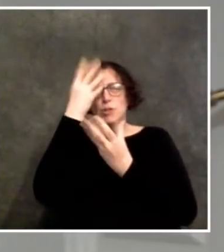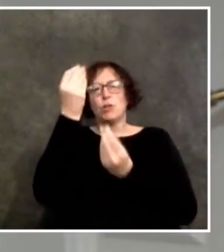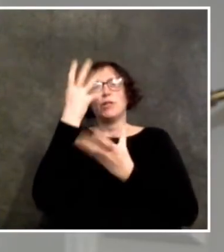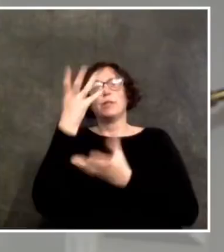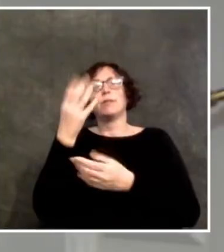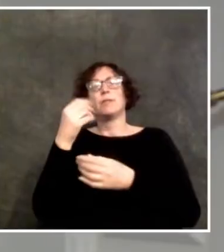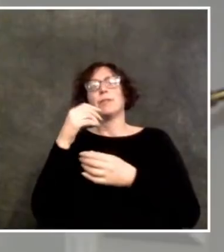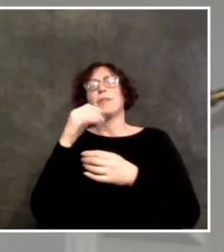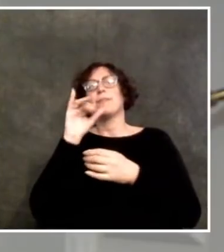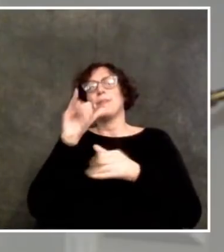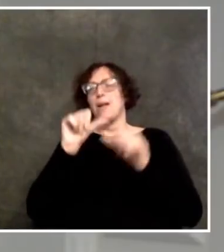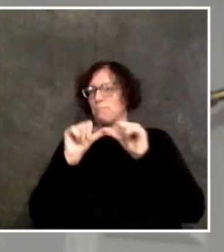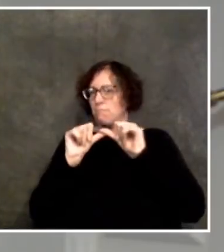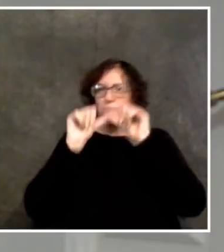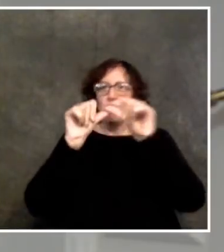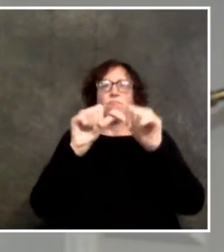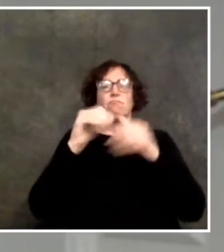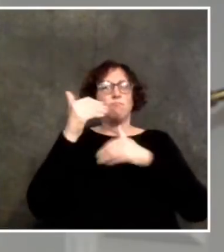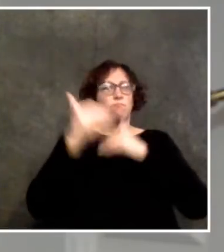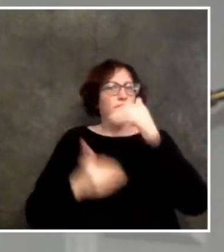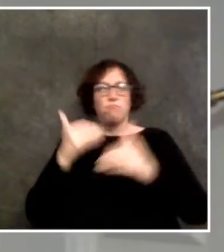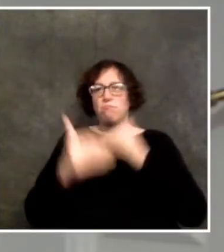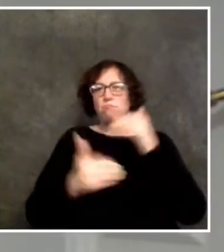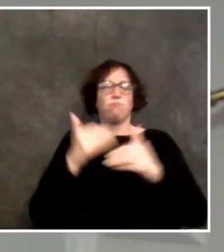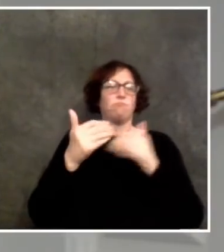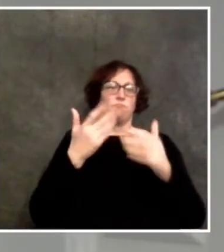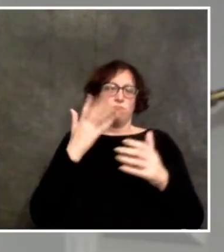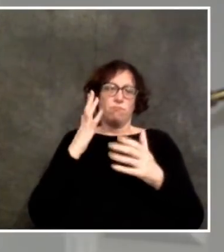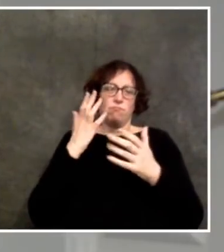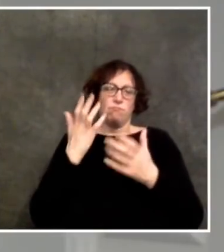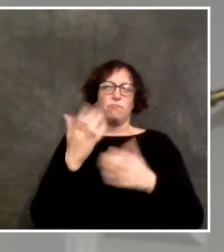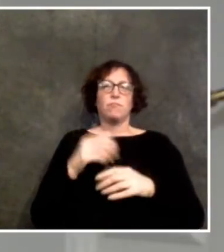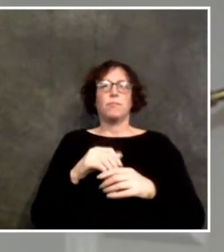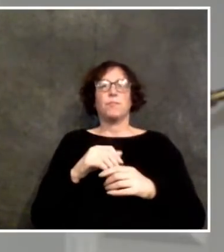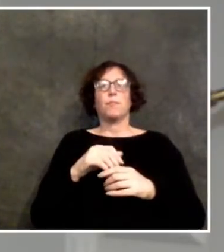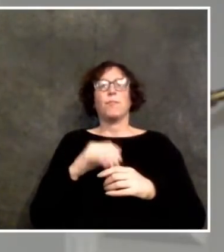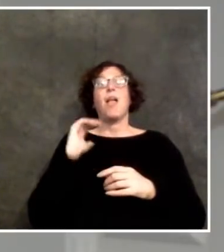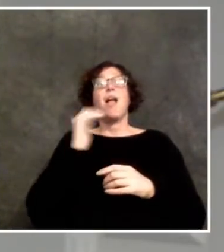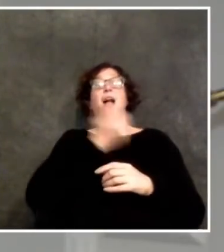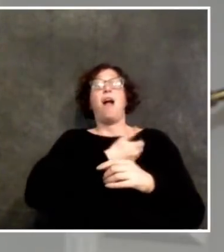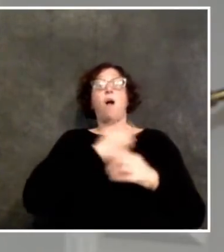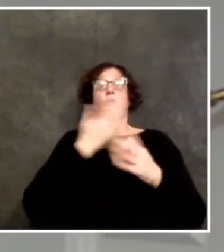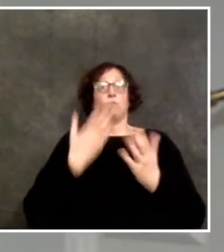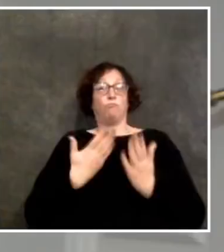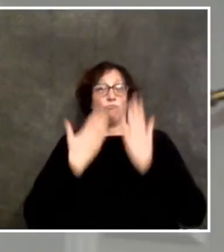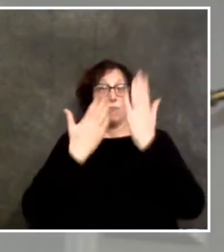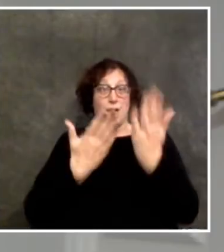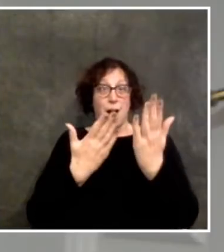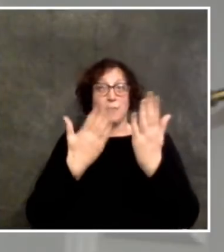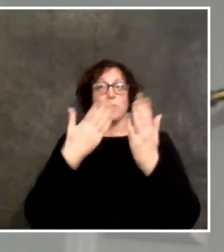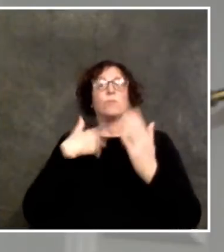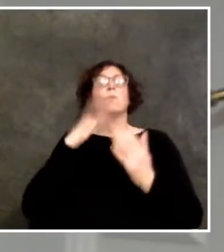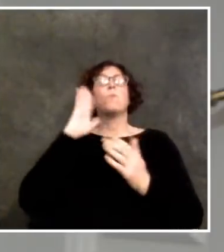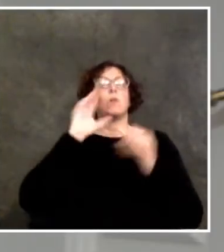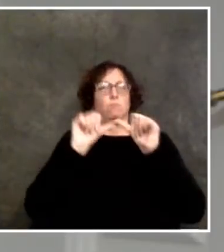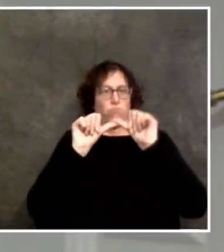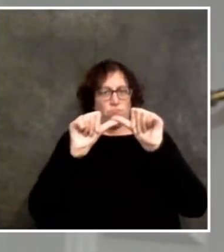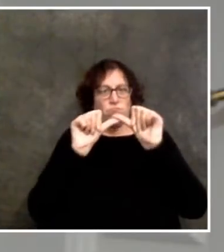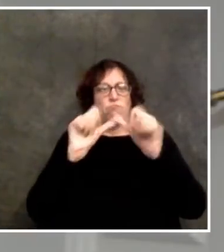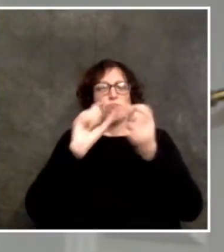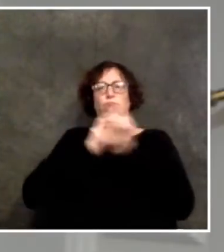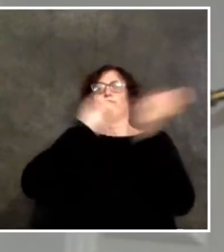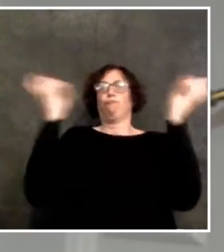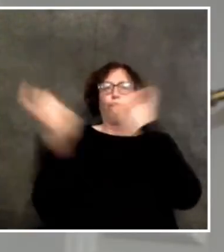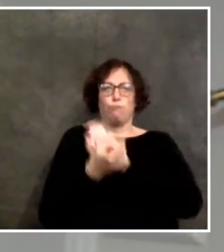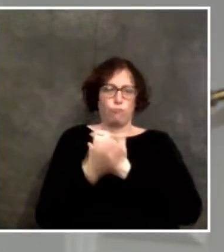this evolution of this guidance is an extension of that. And as the mayor mentioned during his remarks,